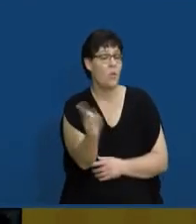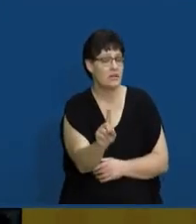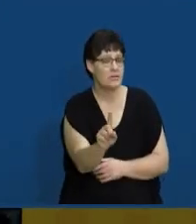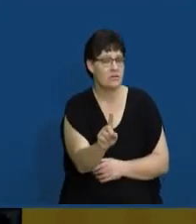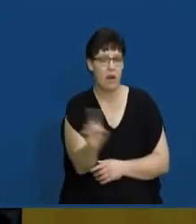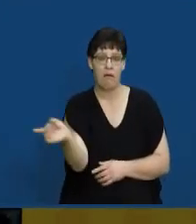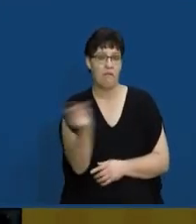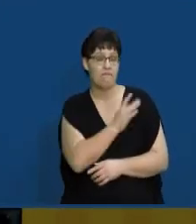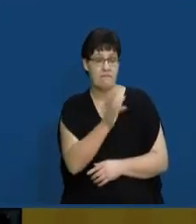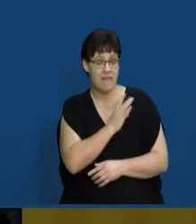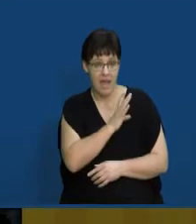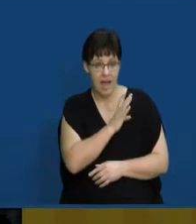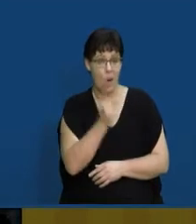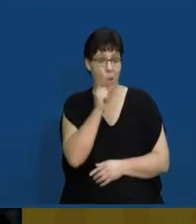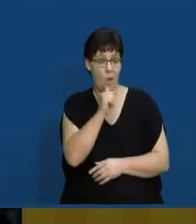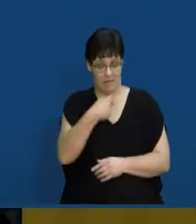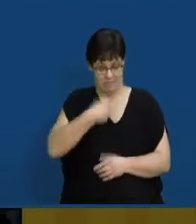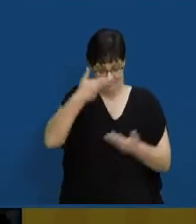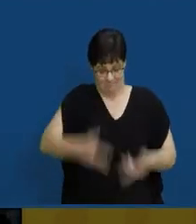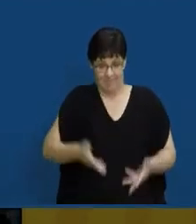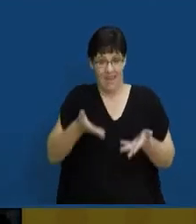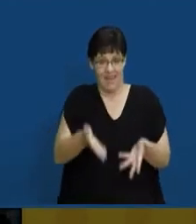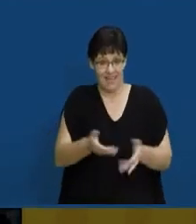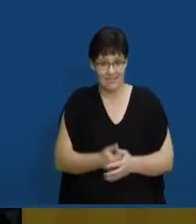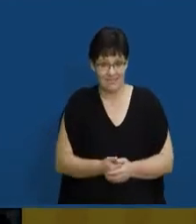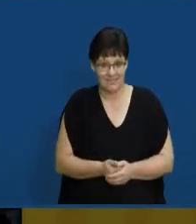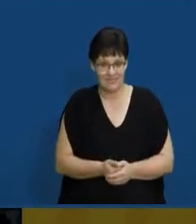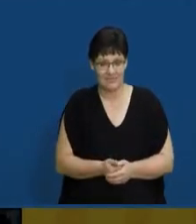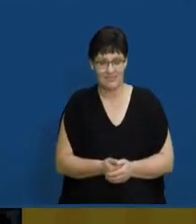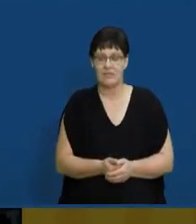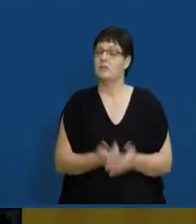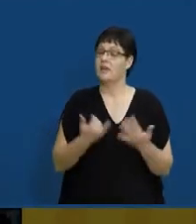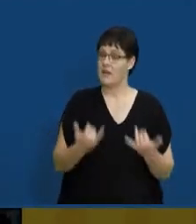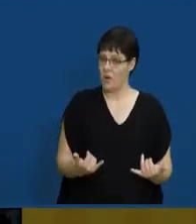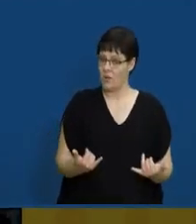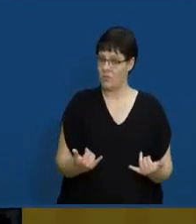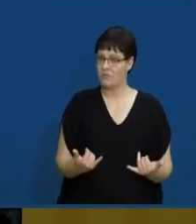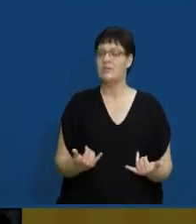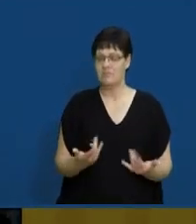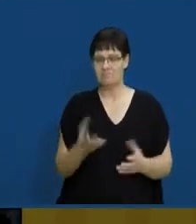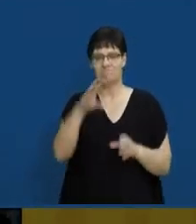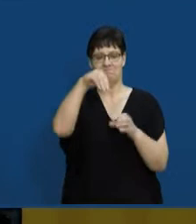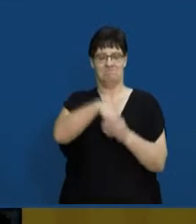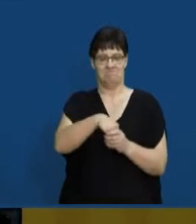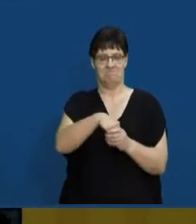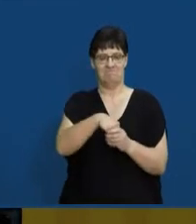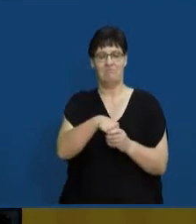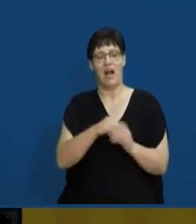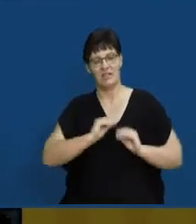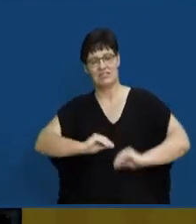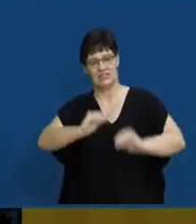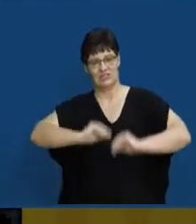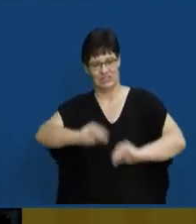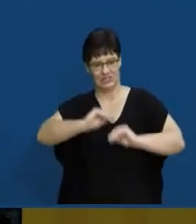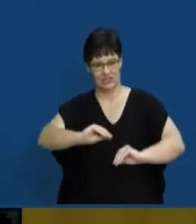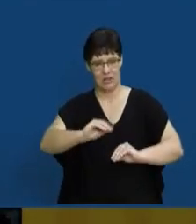don't fear when Ashraf is near. Okay, guys, now let's get into our lesson so